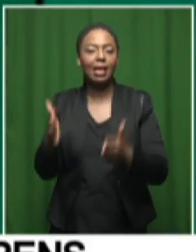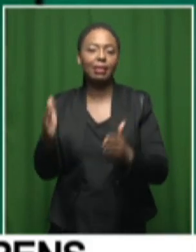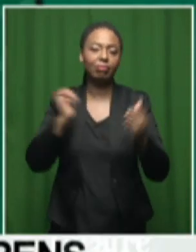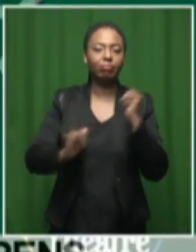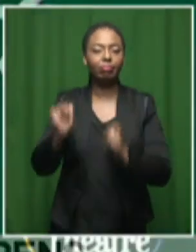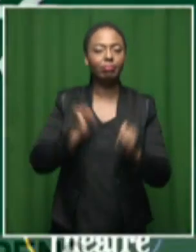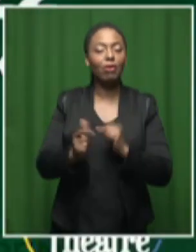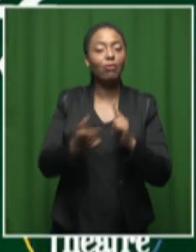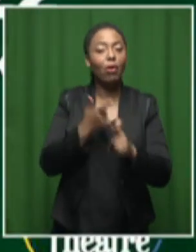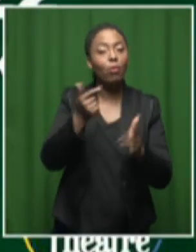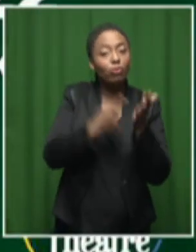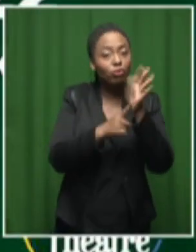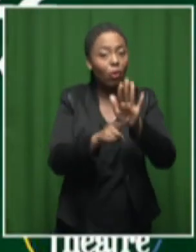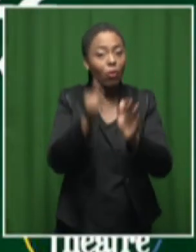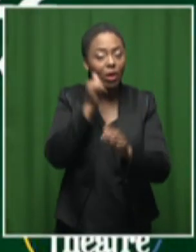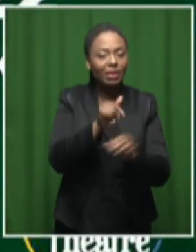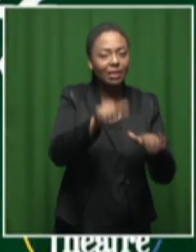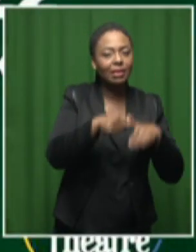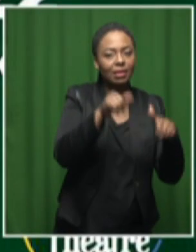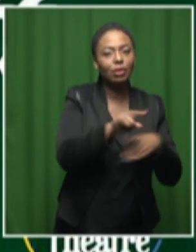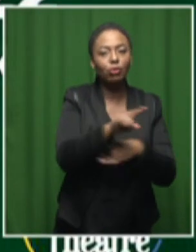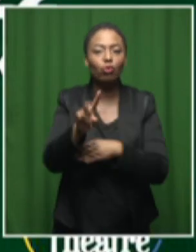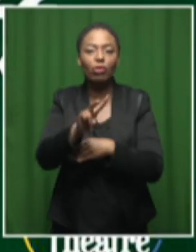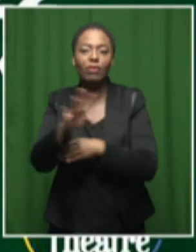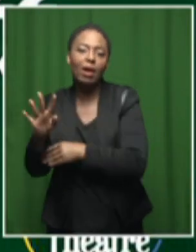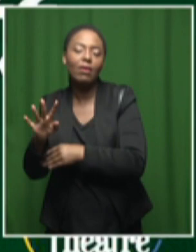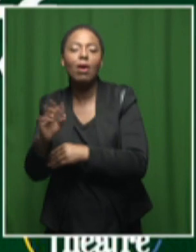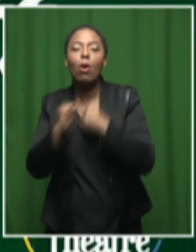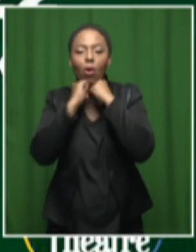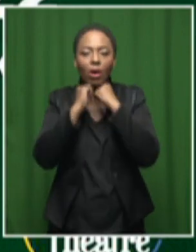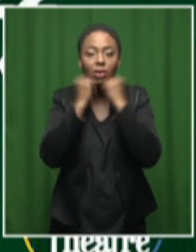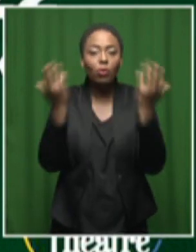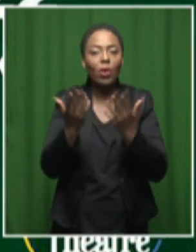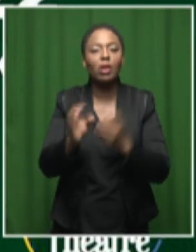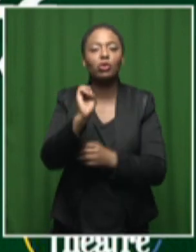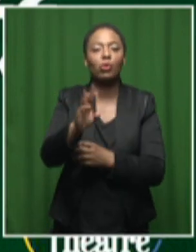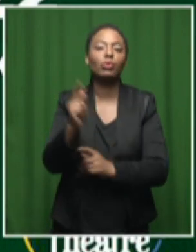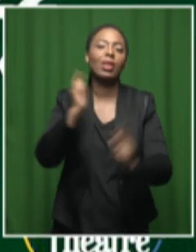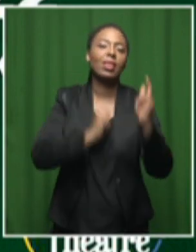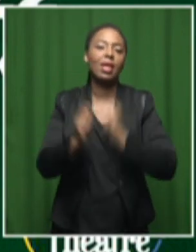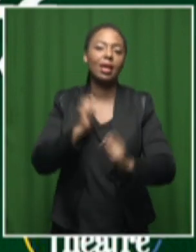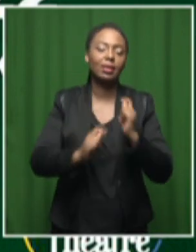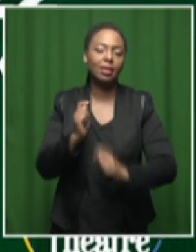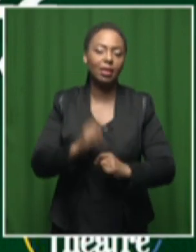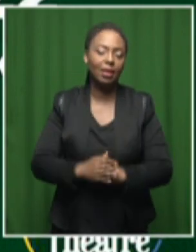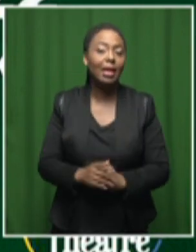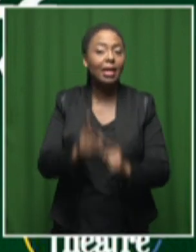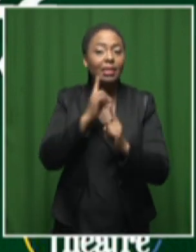showcased from the 16th to the 25th of August at the Soweto Theatre. As you heard, teachers are in for free.